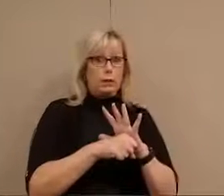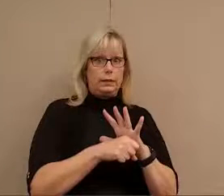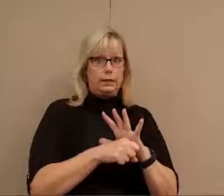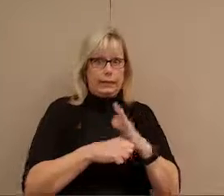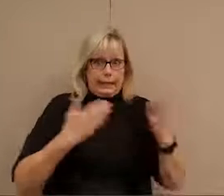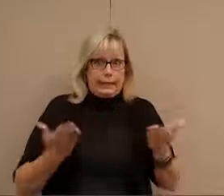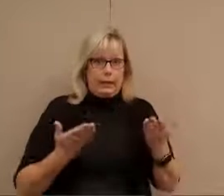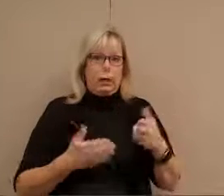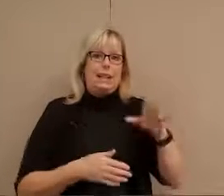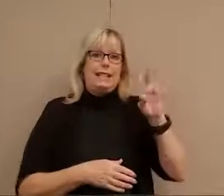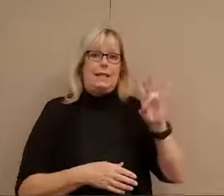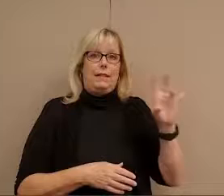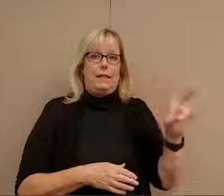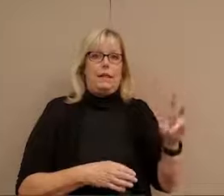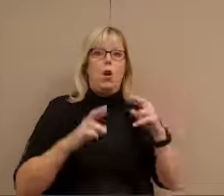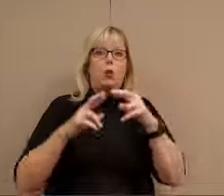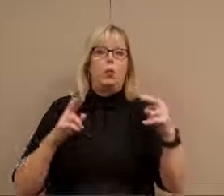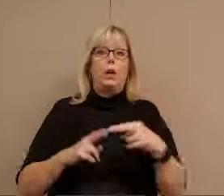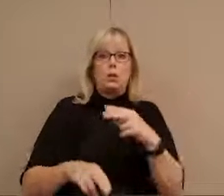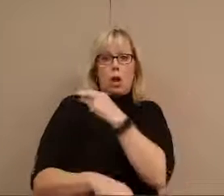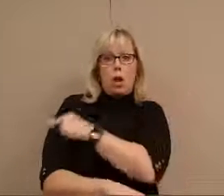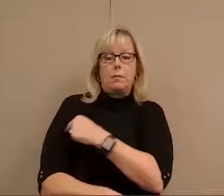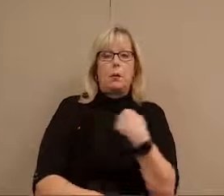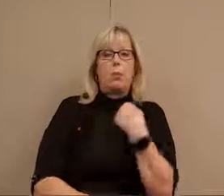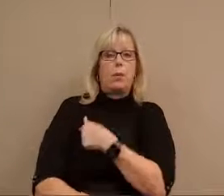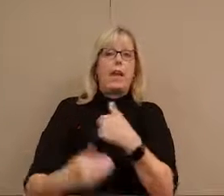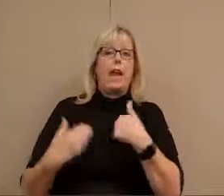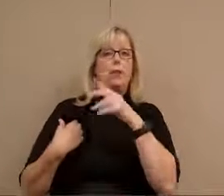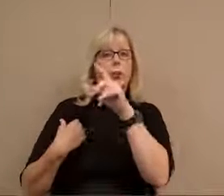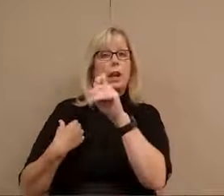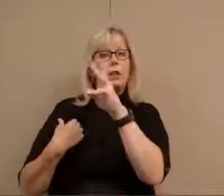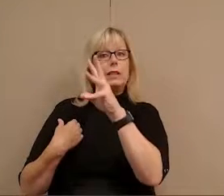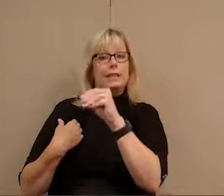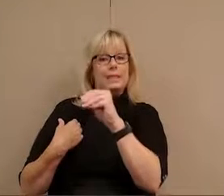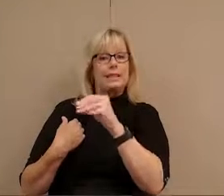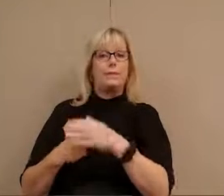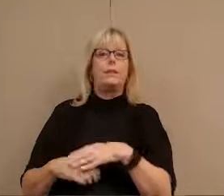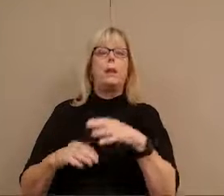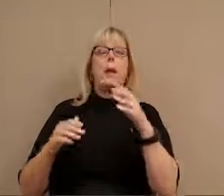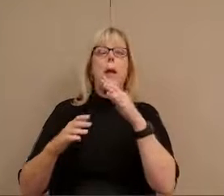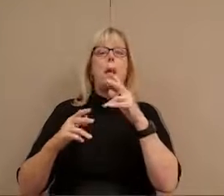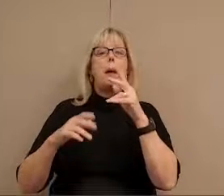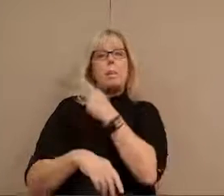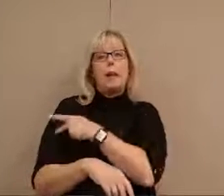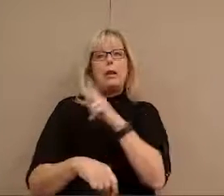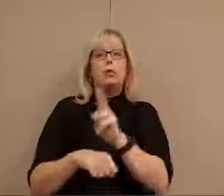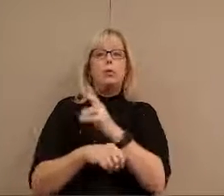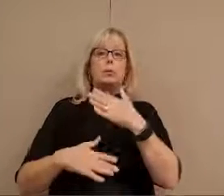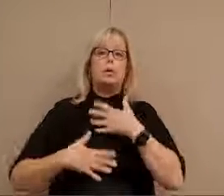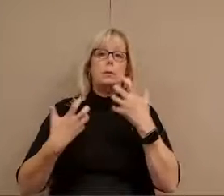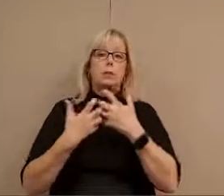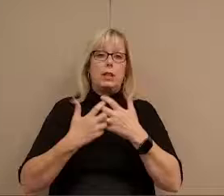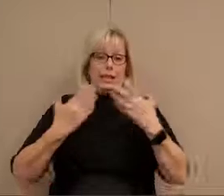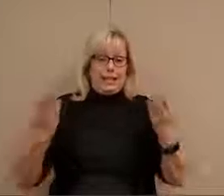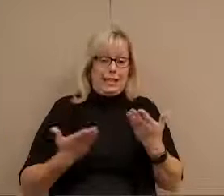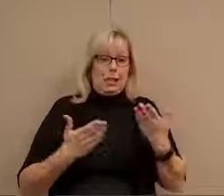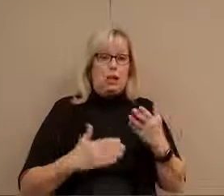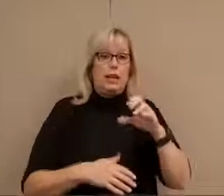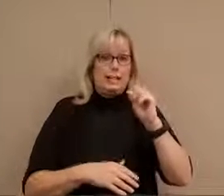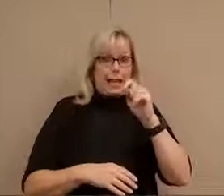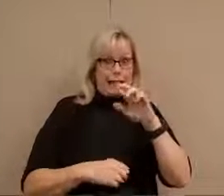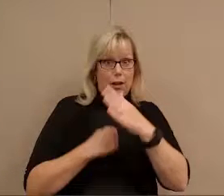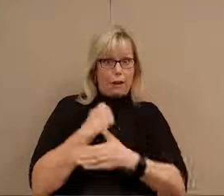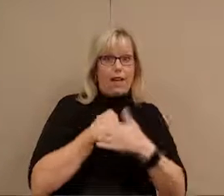County, we're at 77. Regionally, we're at 160. Patients on ventilators in St. Clair County is at 5. Regionally, we're